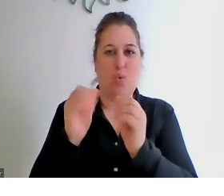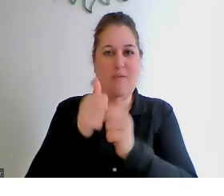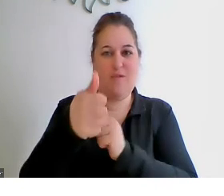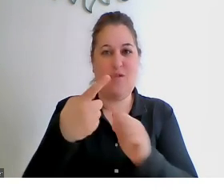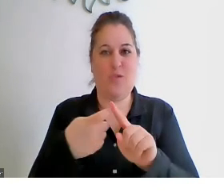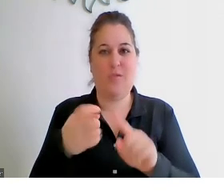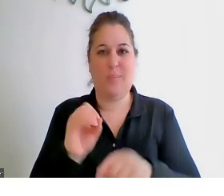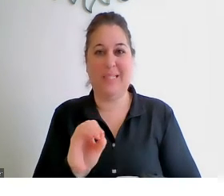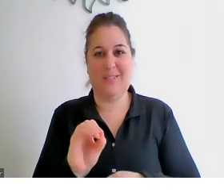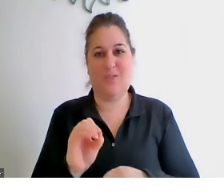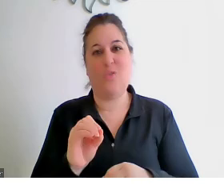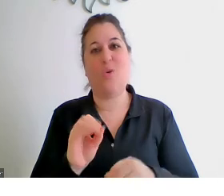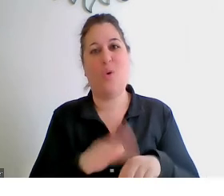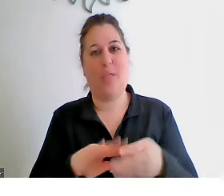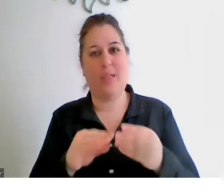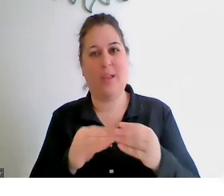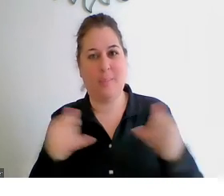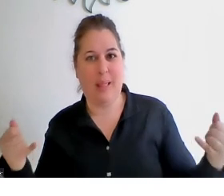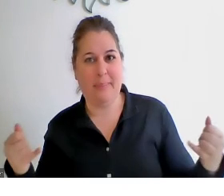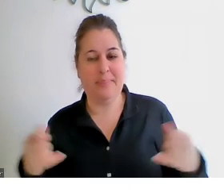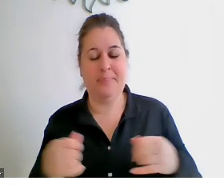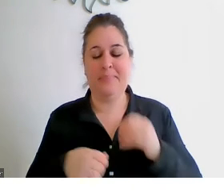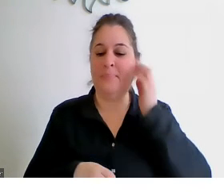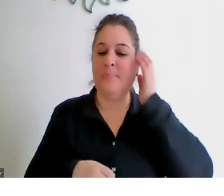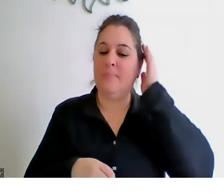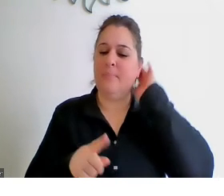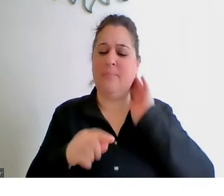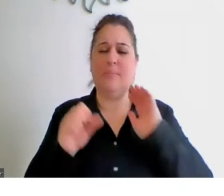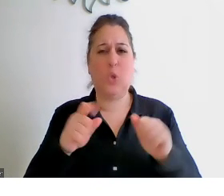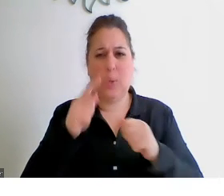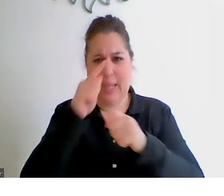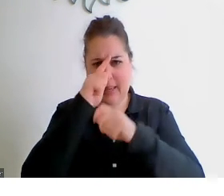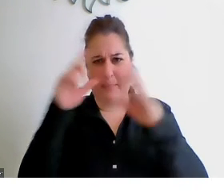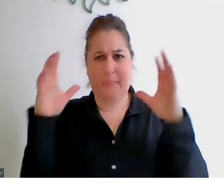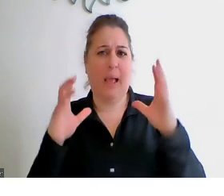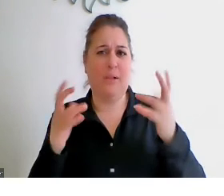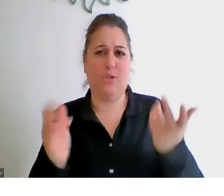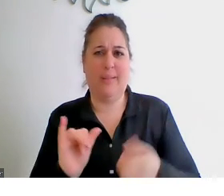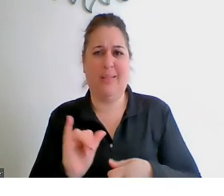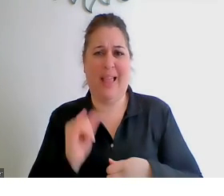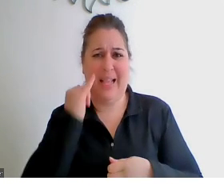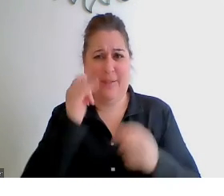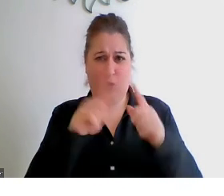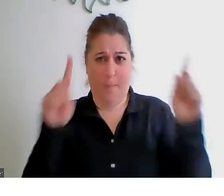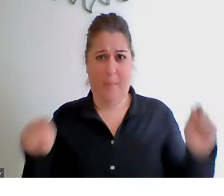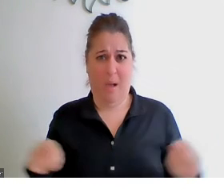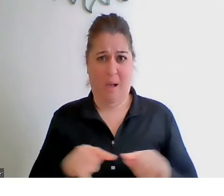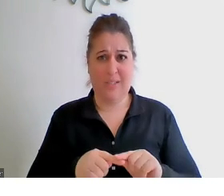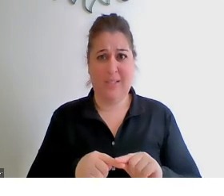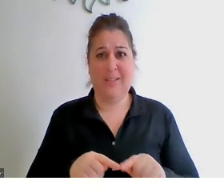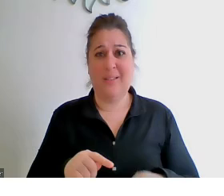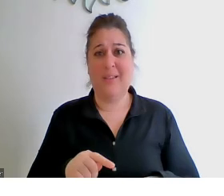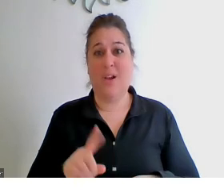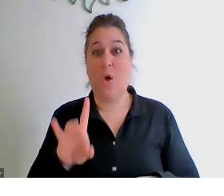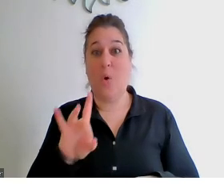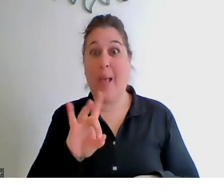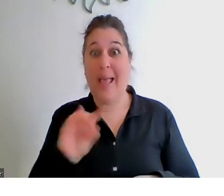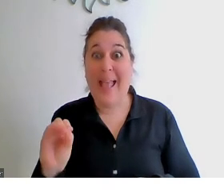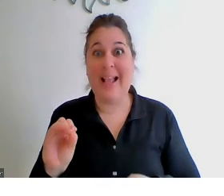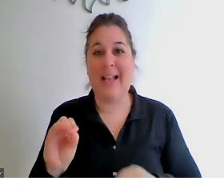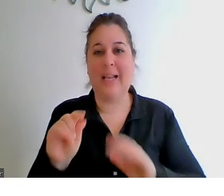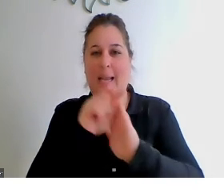So it's going to be negative 70. Think of them being subtracted. You have 80 negatives, if you can imagine that, and then